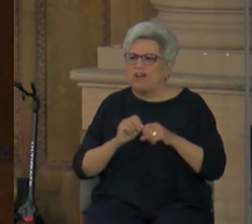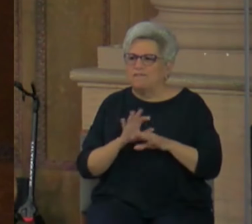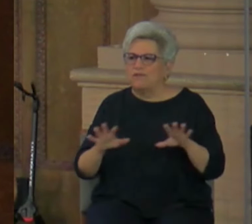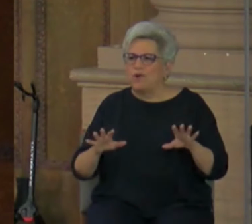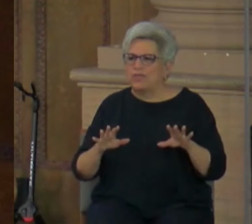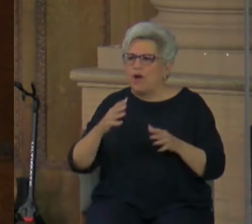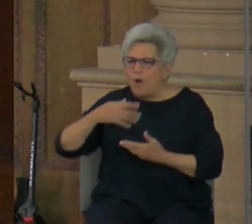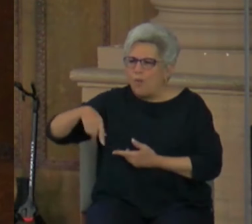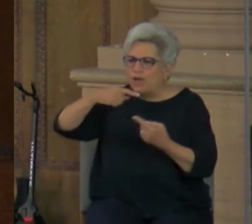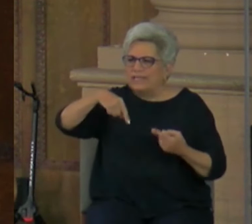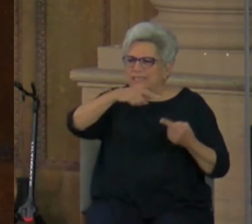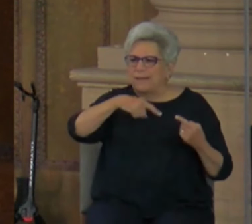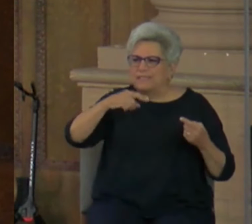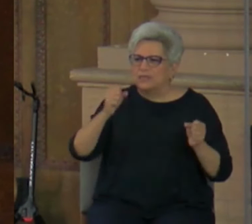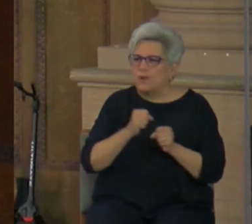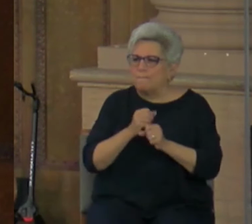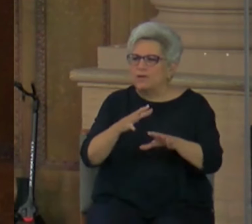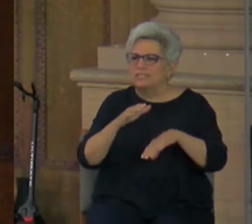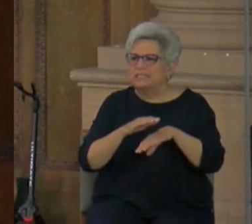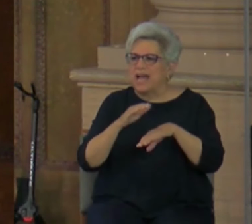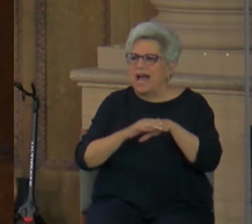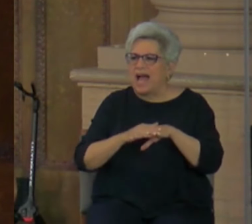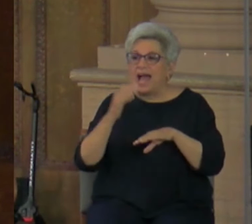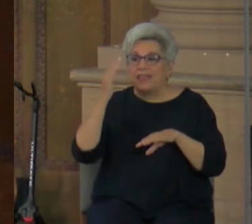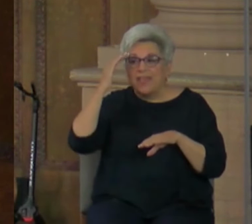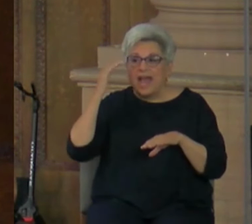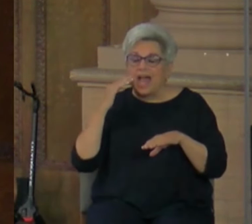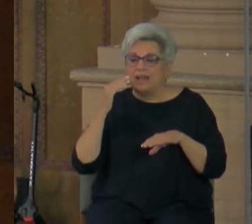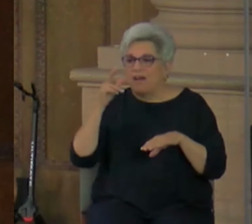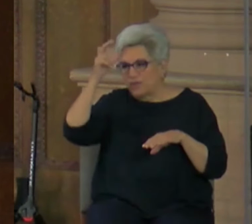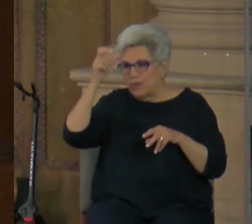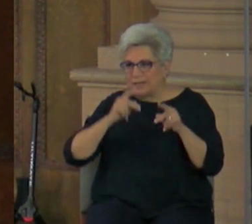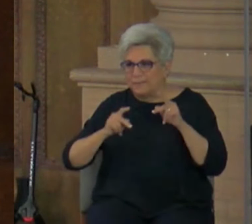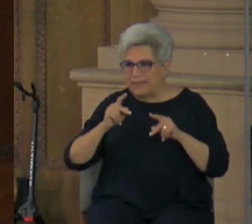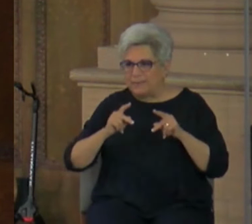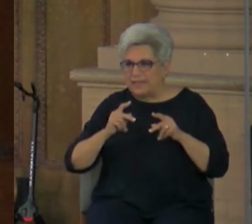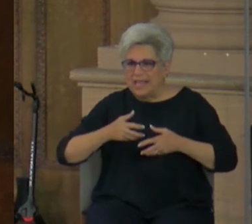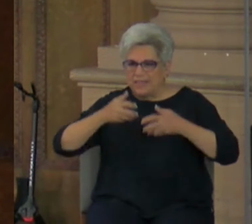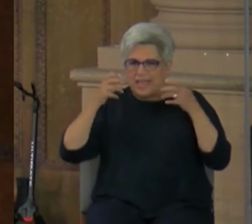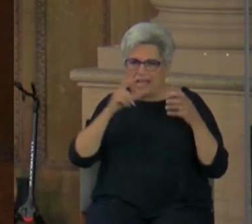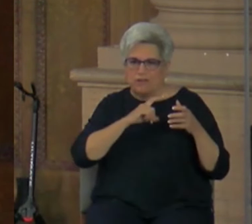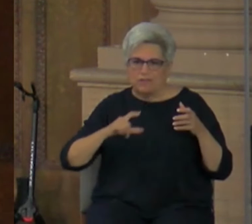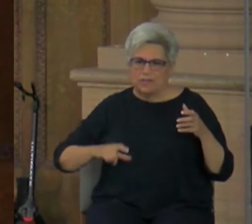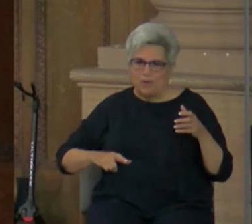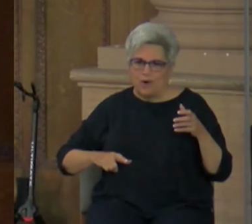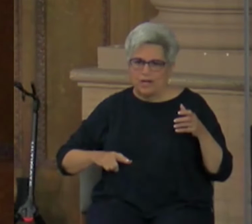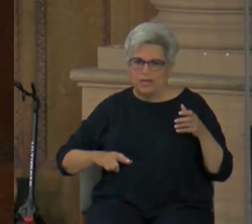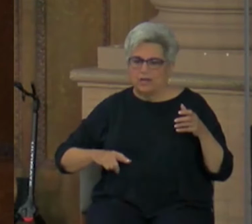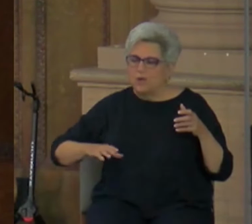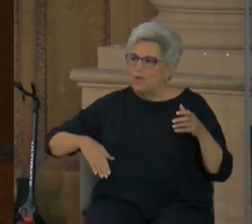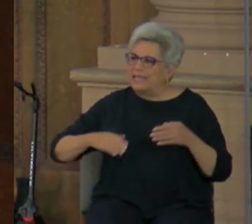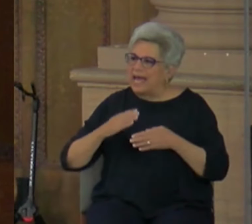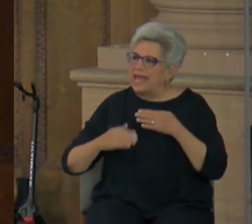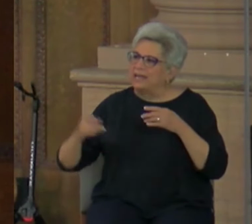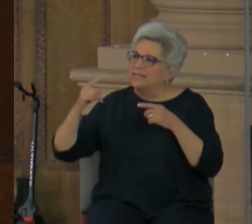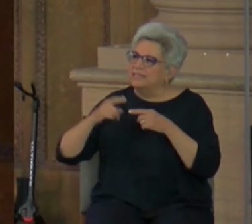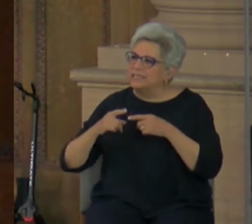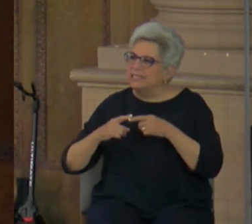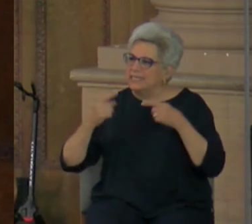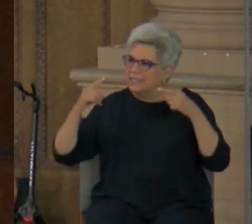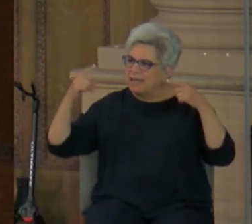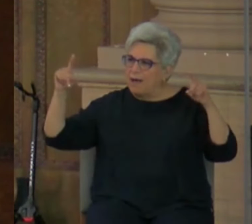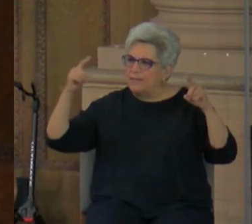whirling tempest, it will burst upon the head of the wicked. The anger of the Lord will not turn back until he has executed and accomplished the